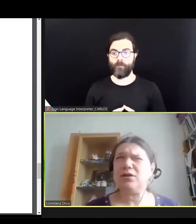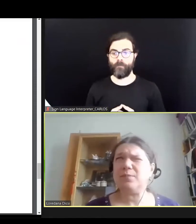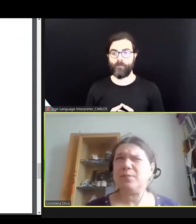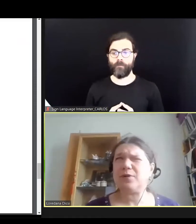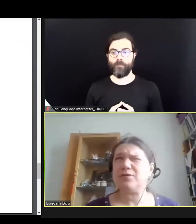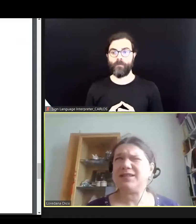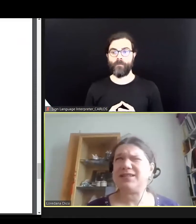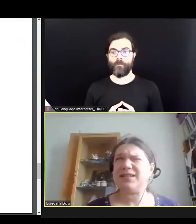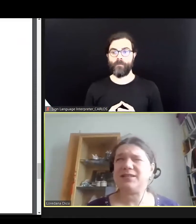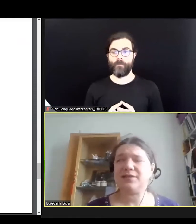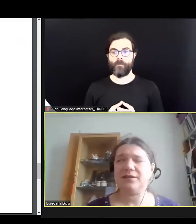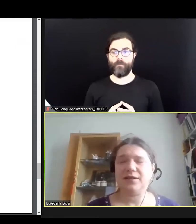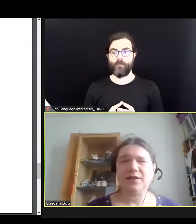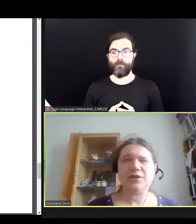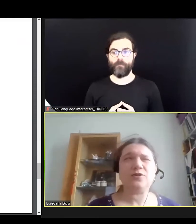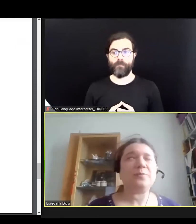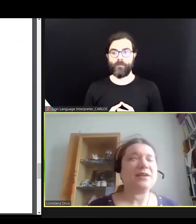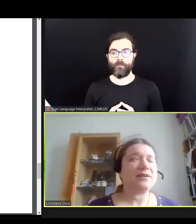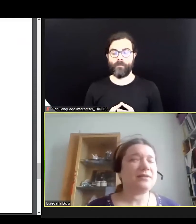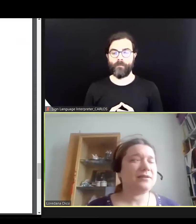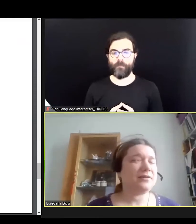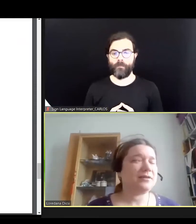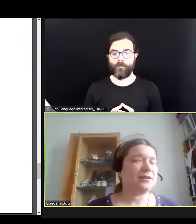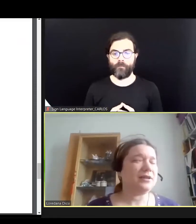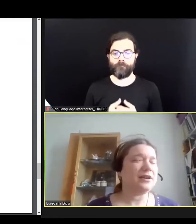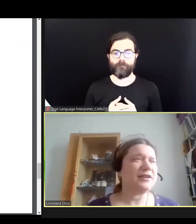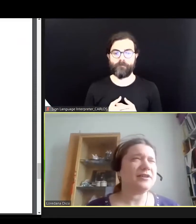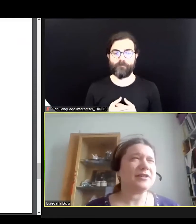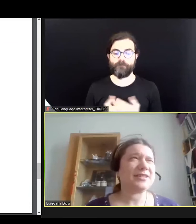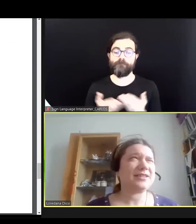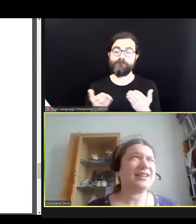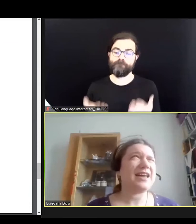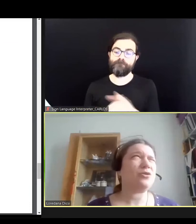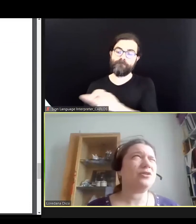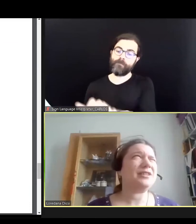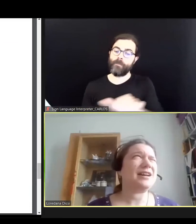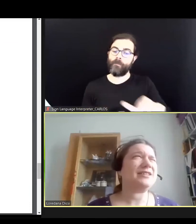can also intervene if they